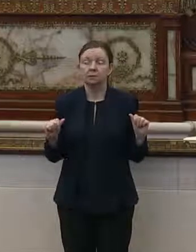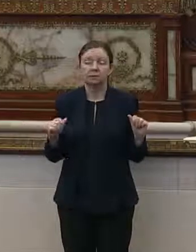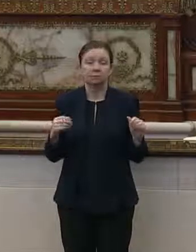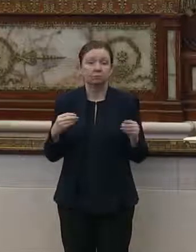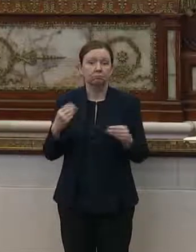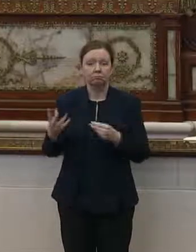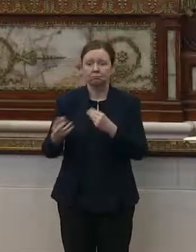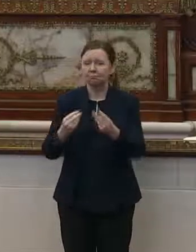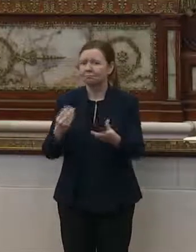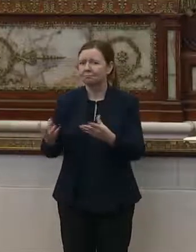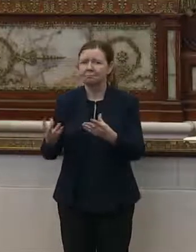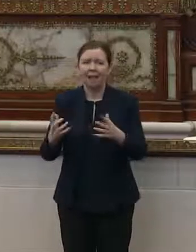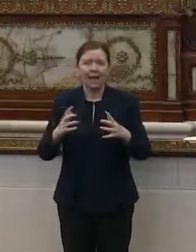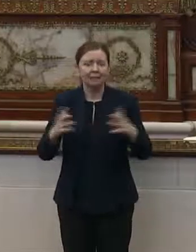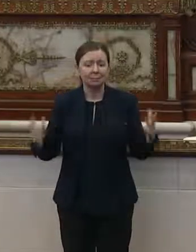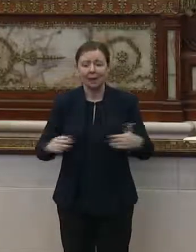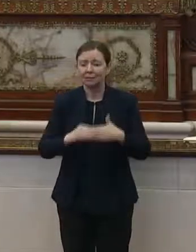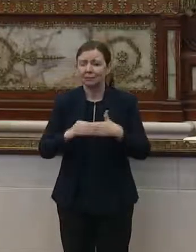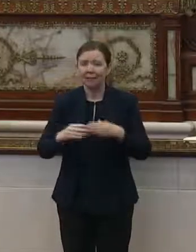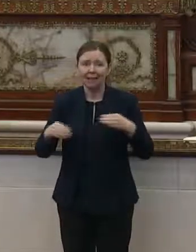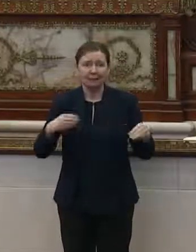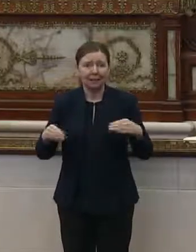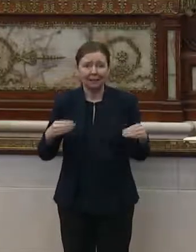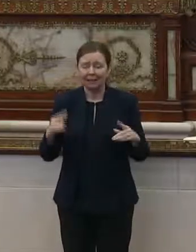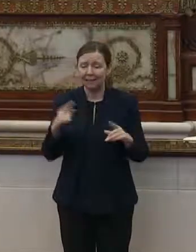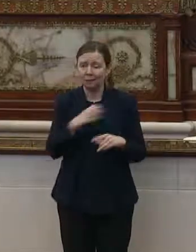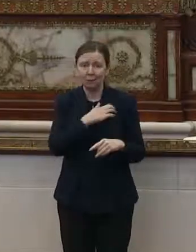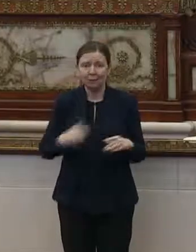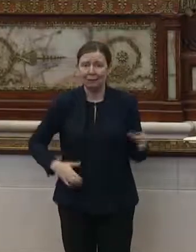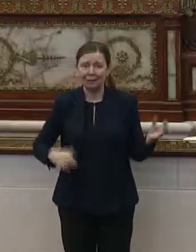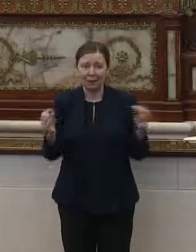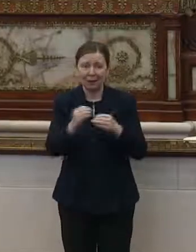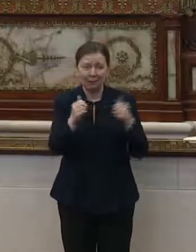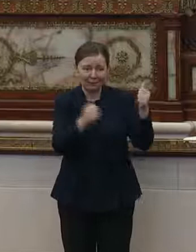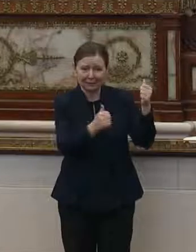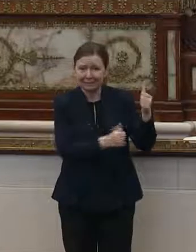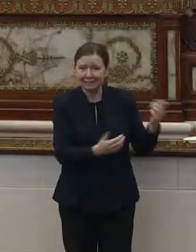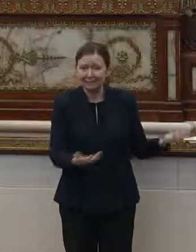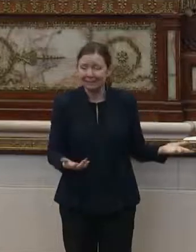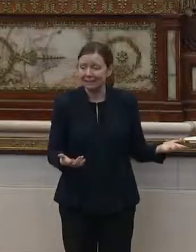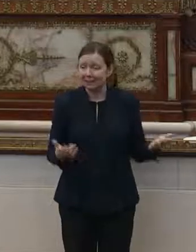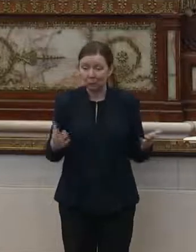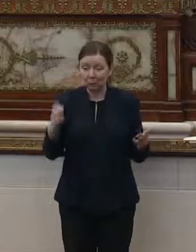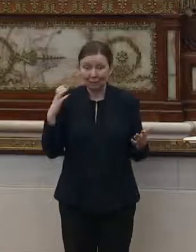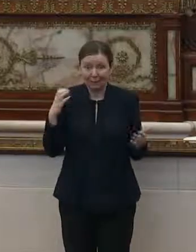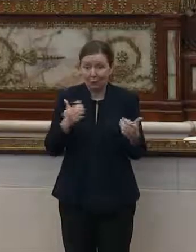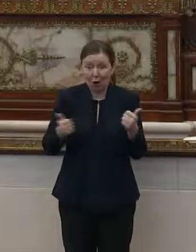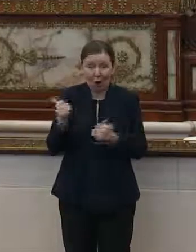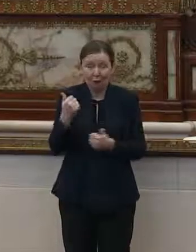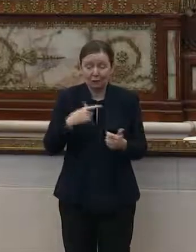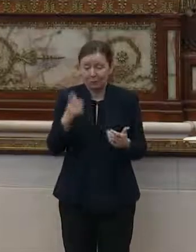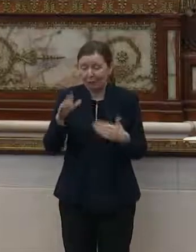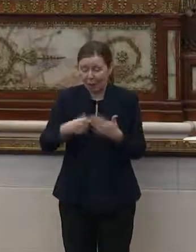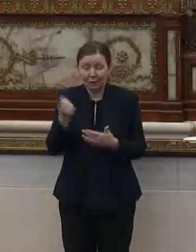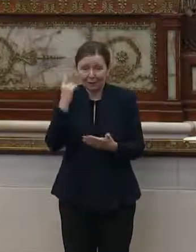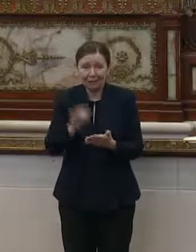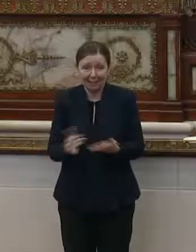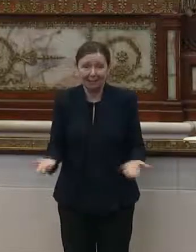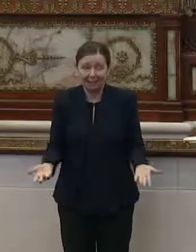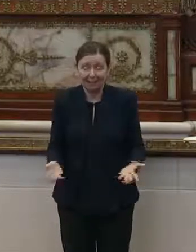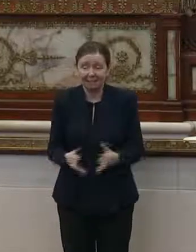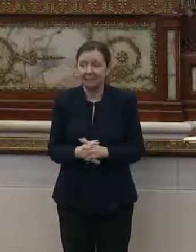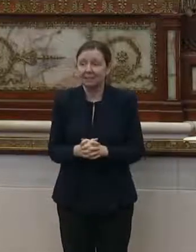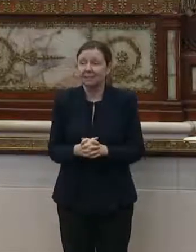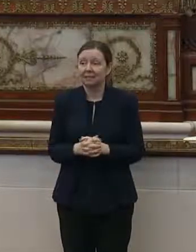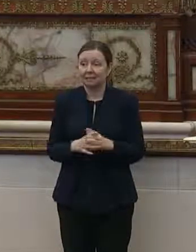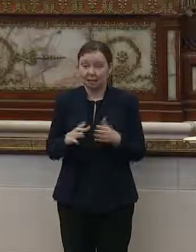much flexibility and leeway to the administration who is in charge of this, and we all understand that,